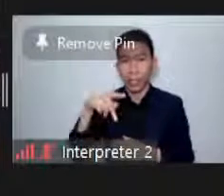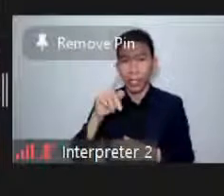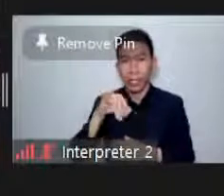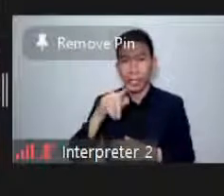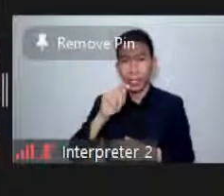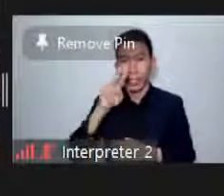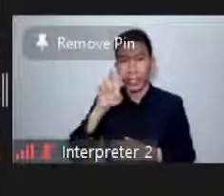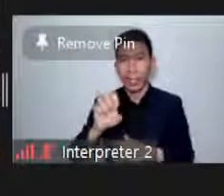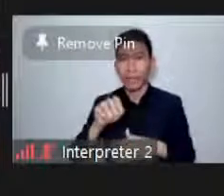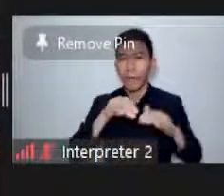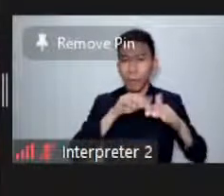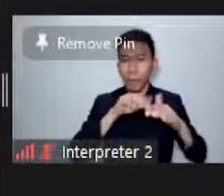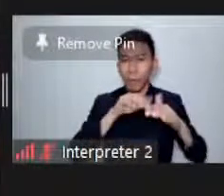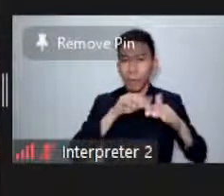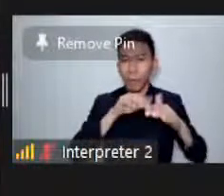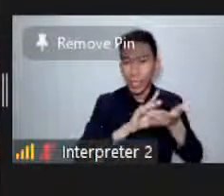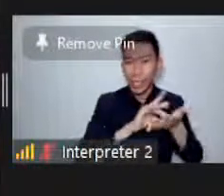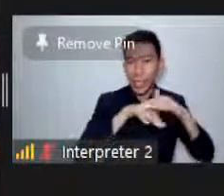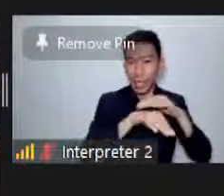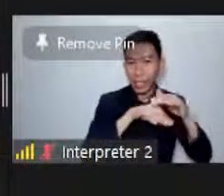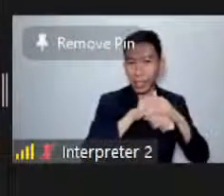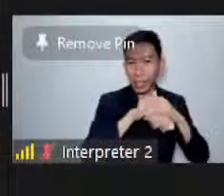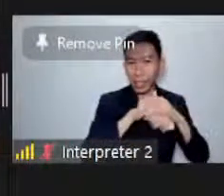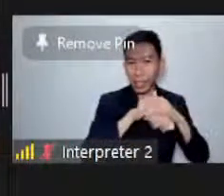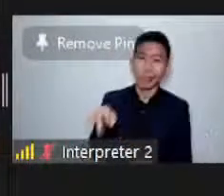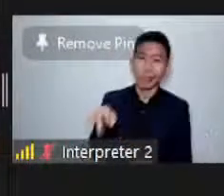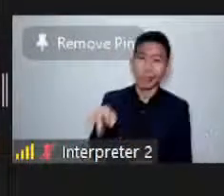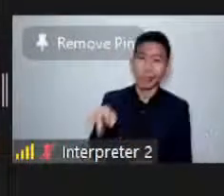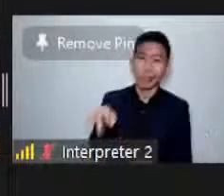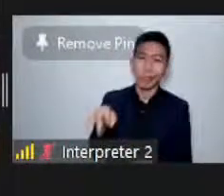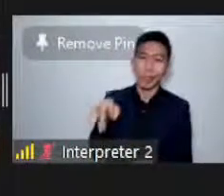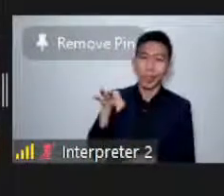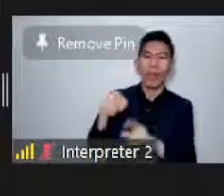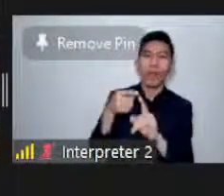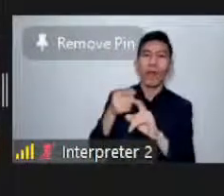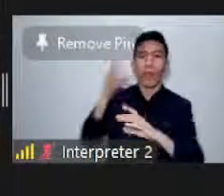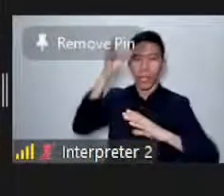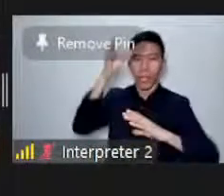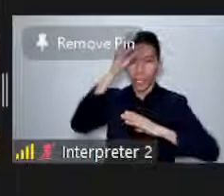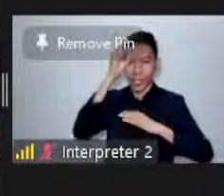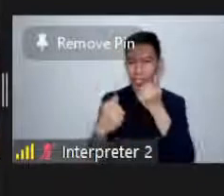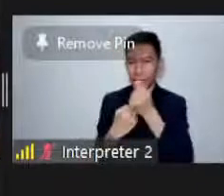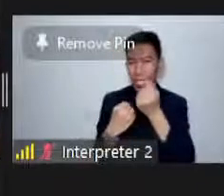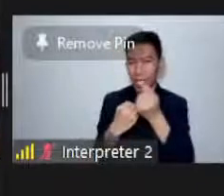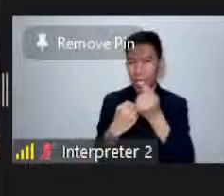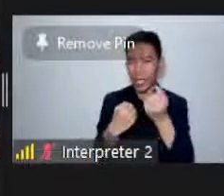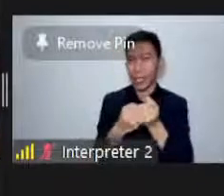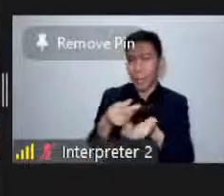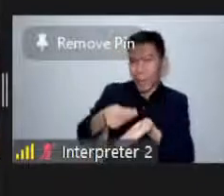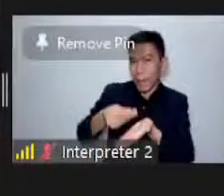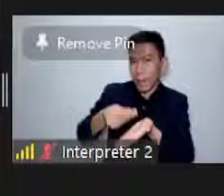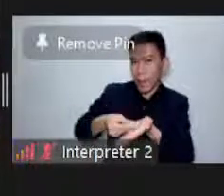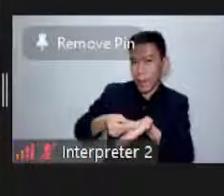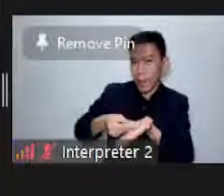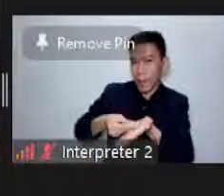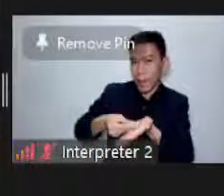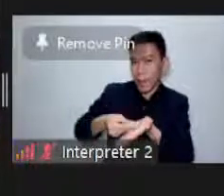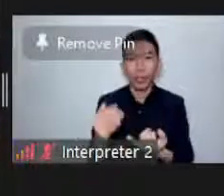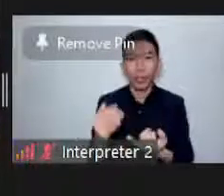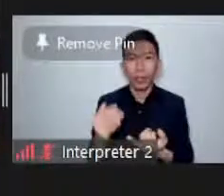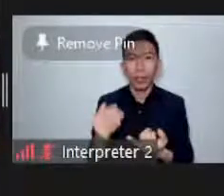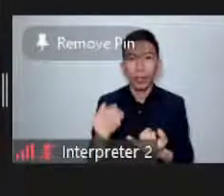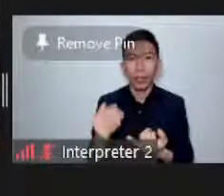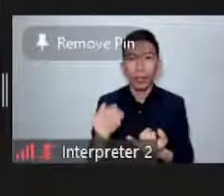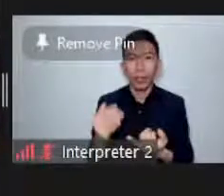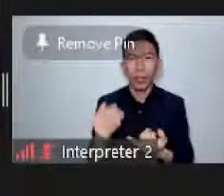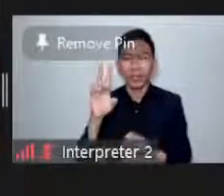fully funded by the Cancer Assistance Fund. This year, we were able to get 756 million budget